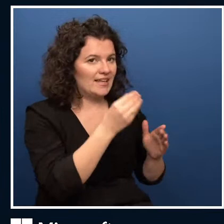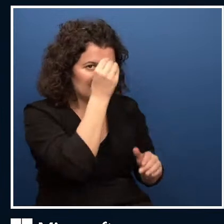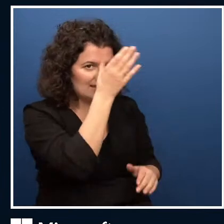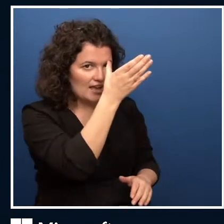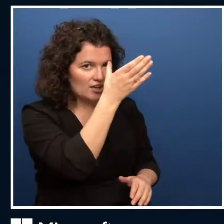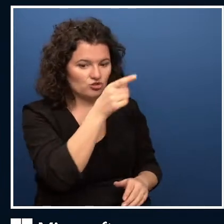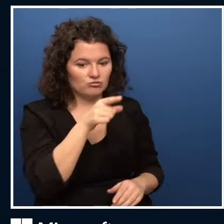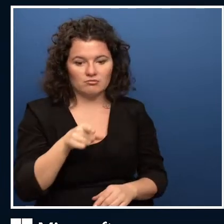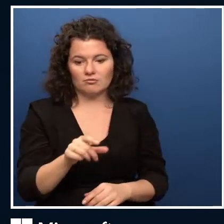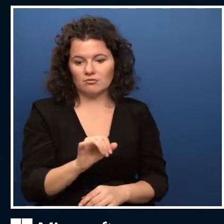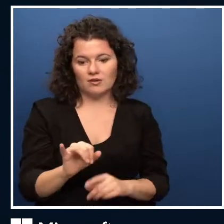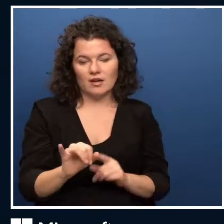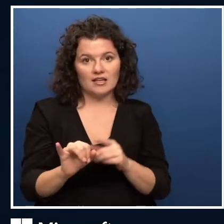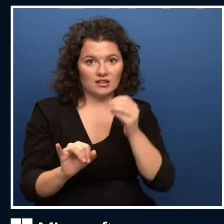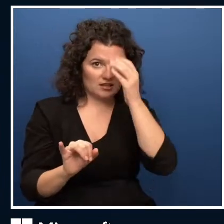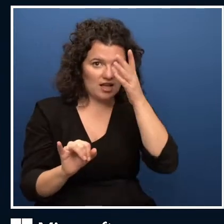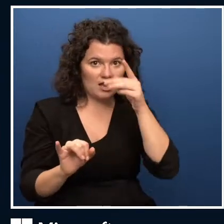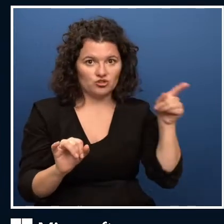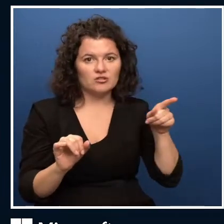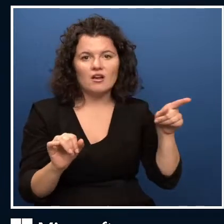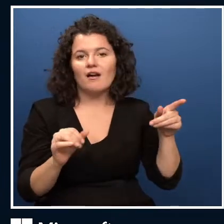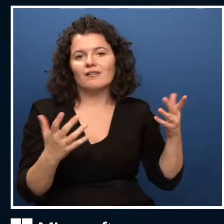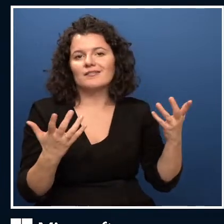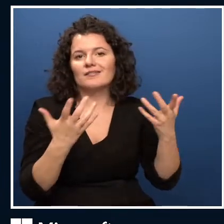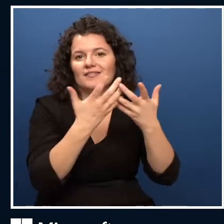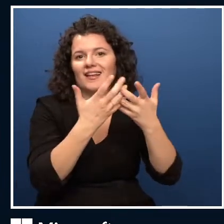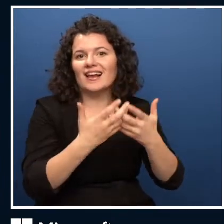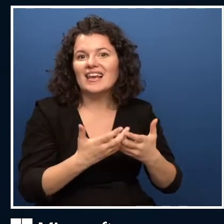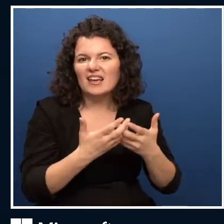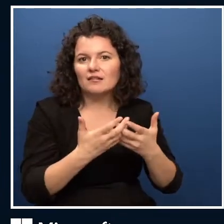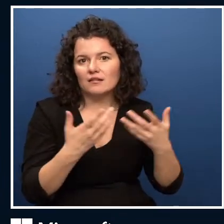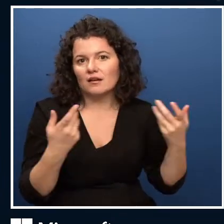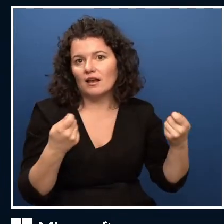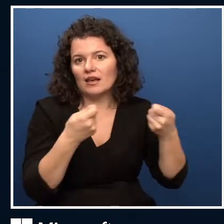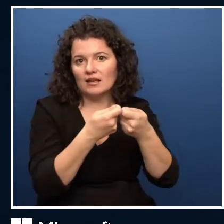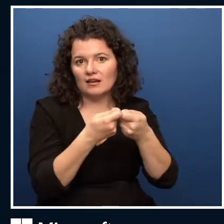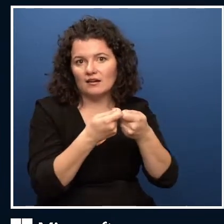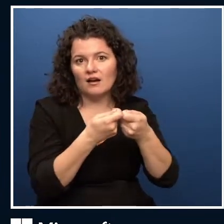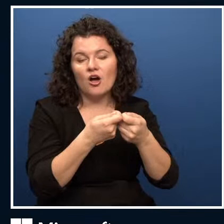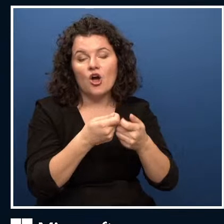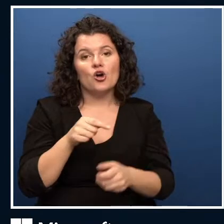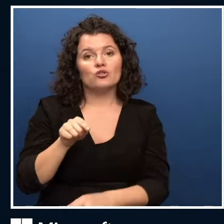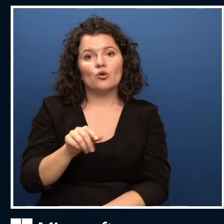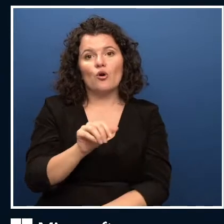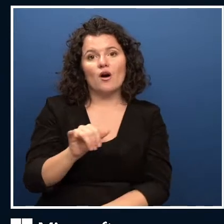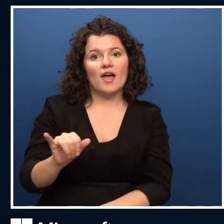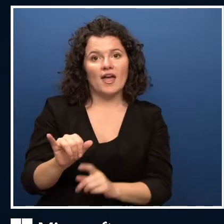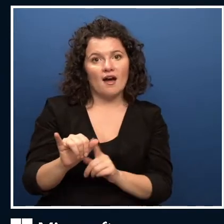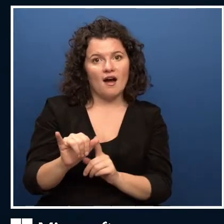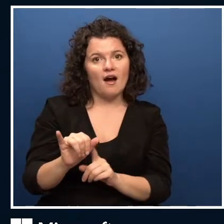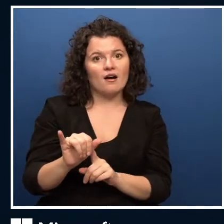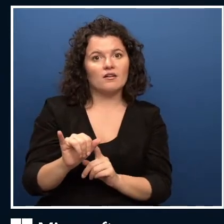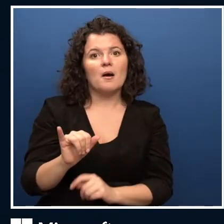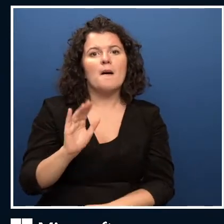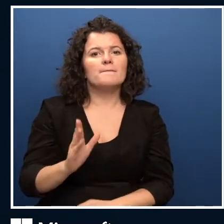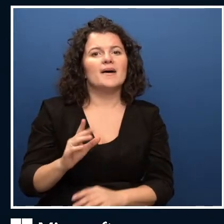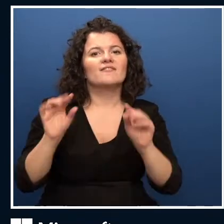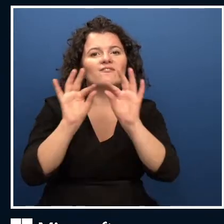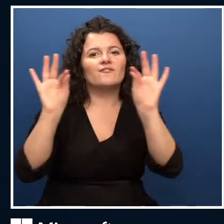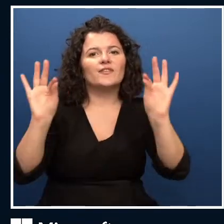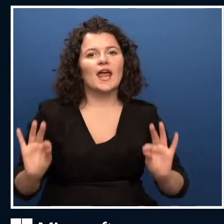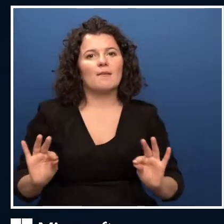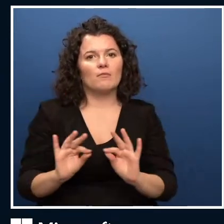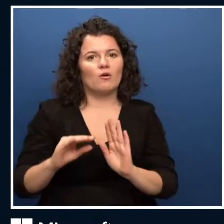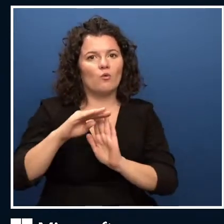some socialized AI, we probably should create some reinforcement framework to updating it,